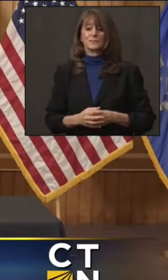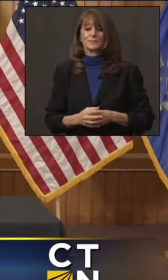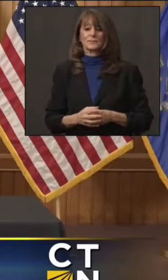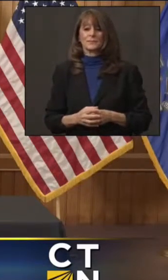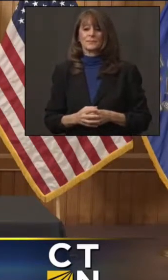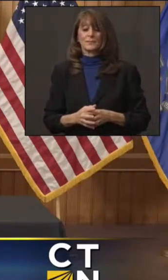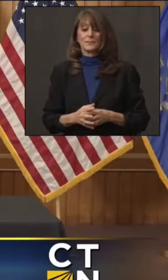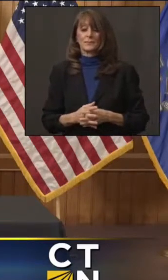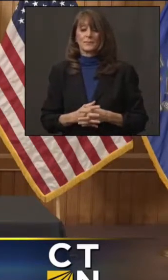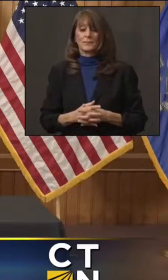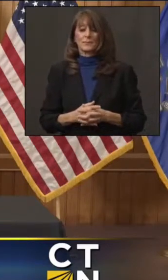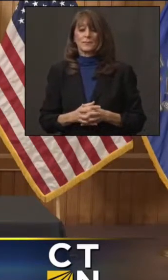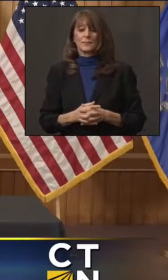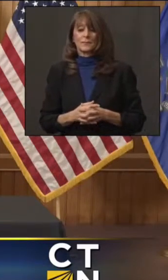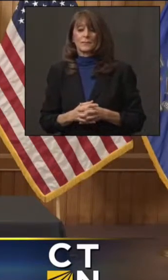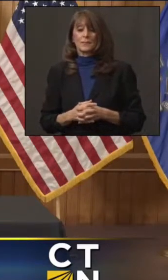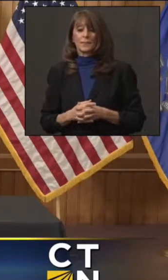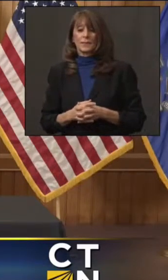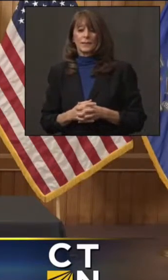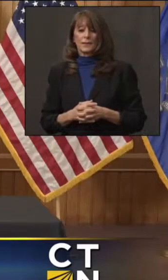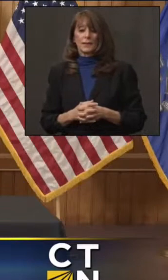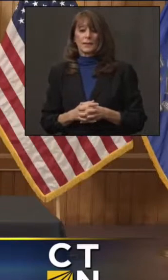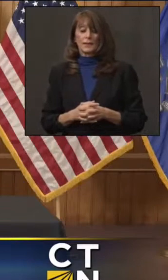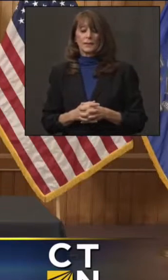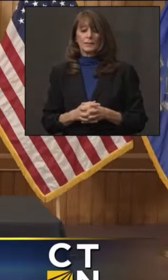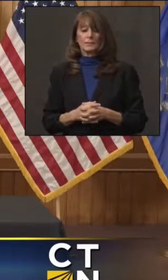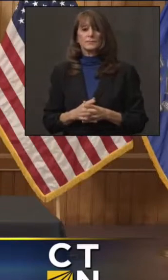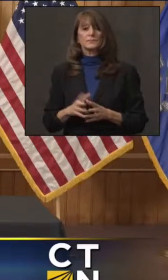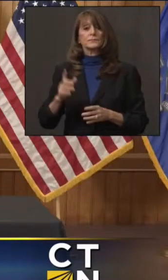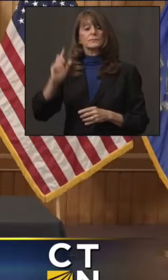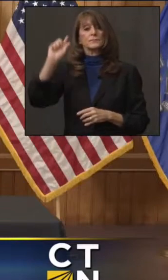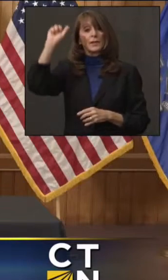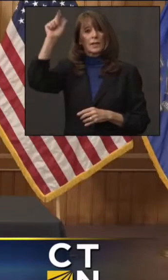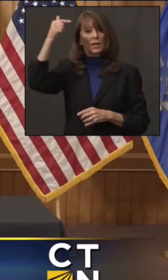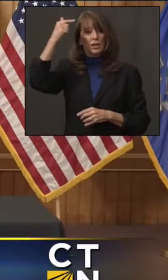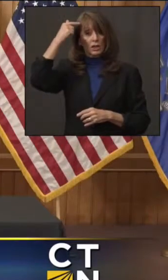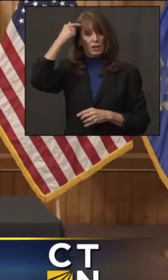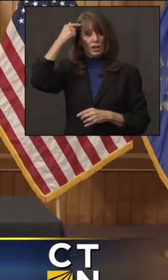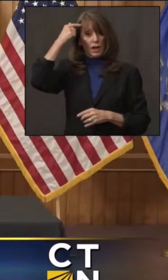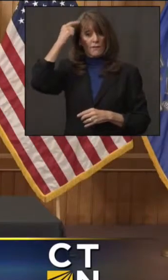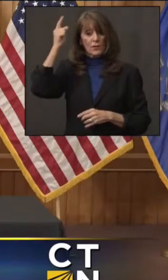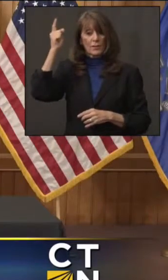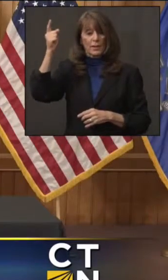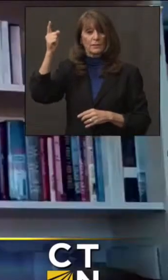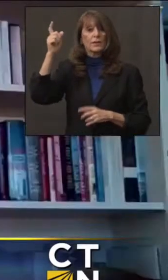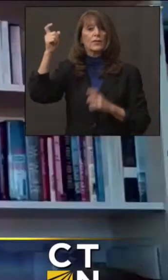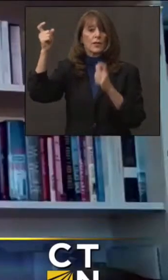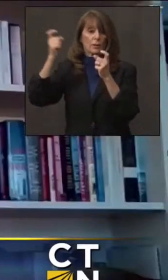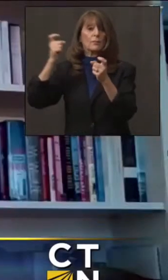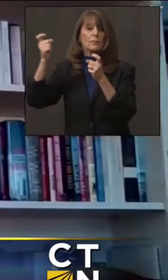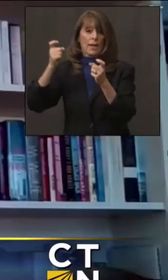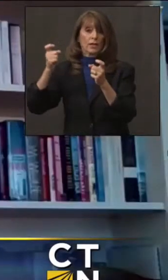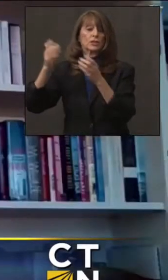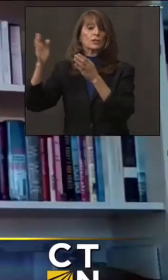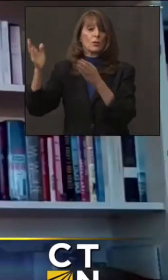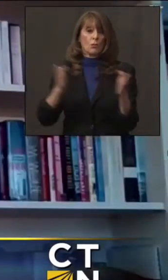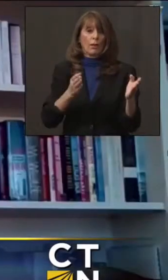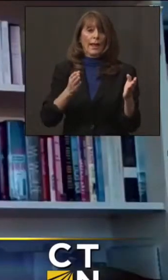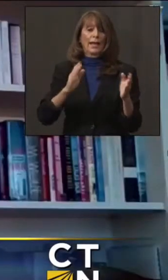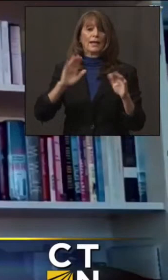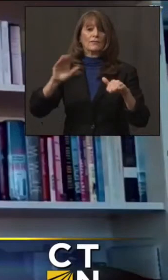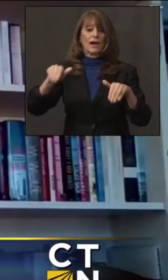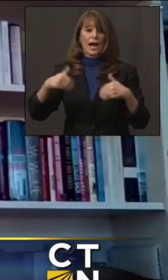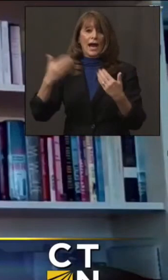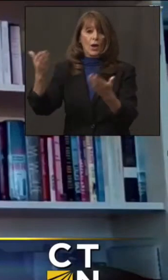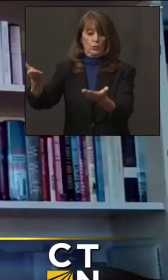So the U.S. federal government is managing the logistics for